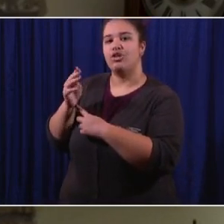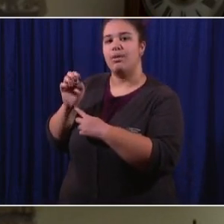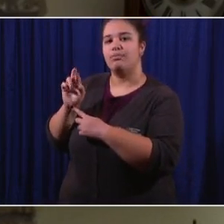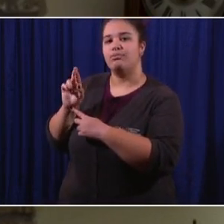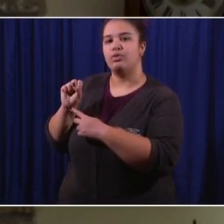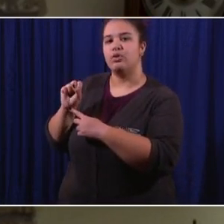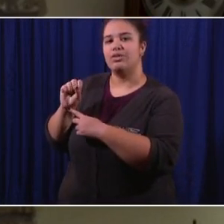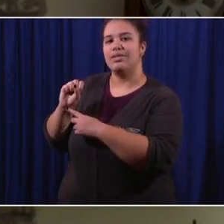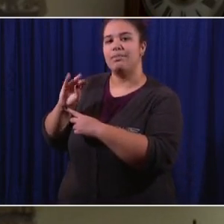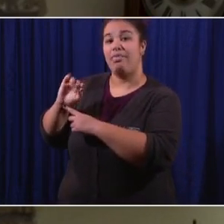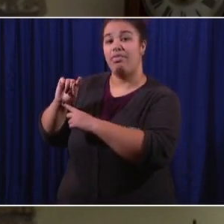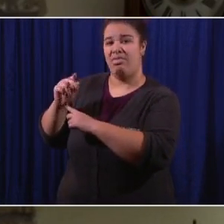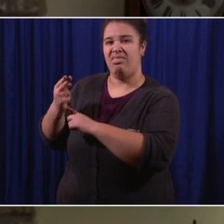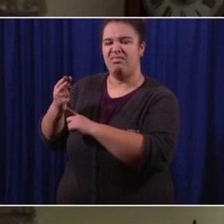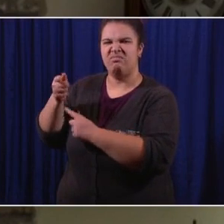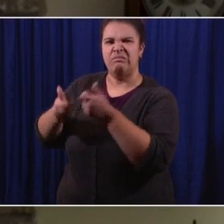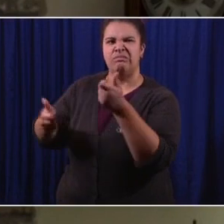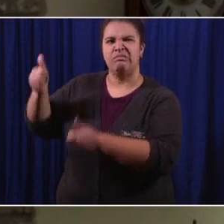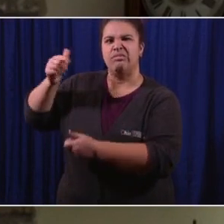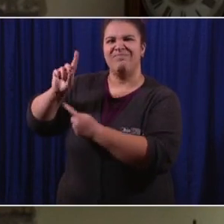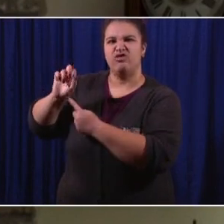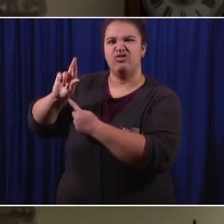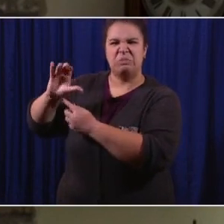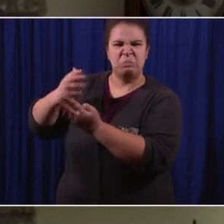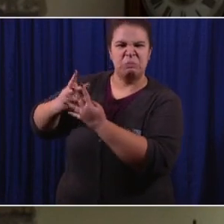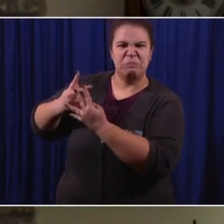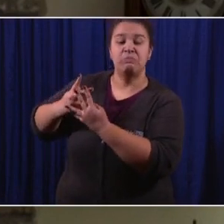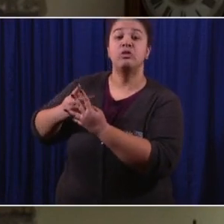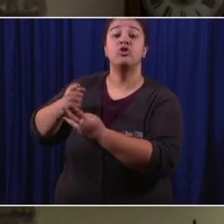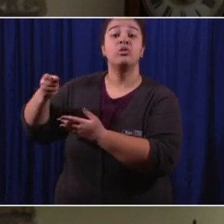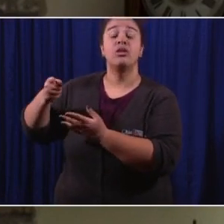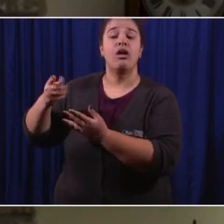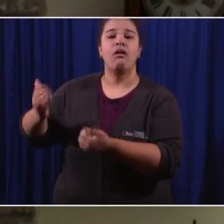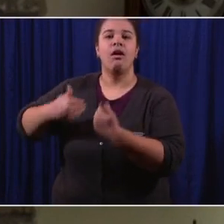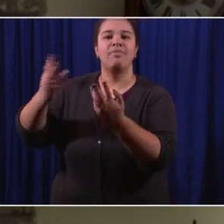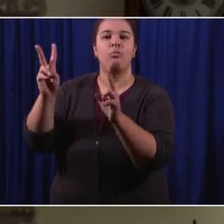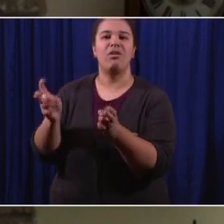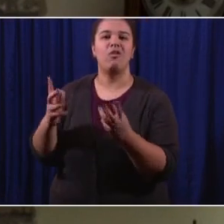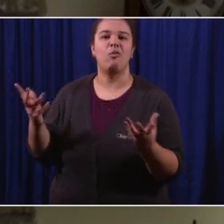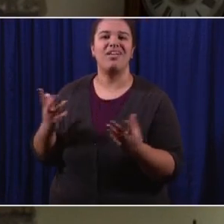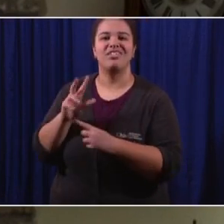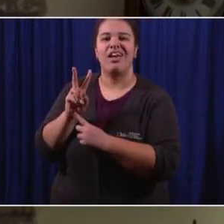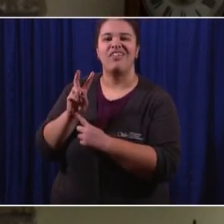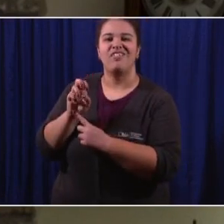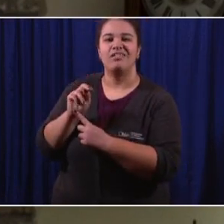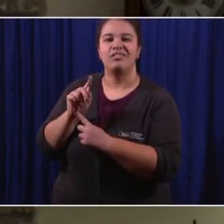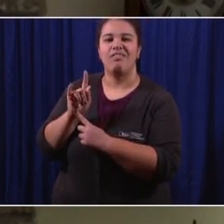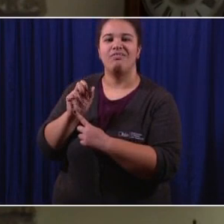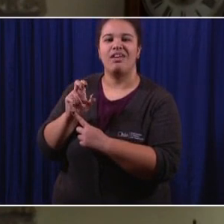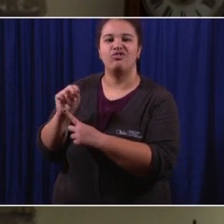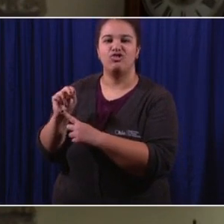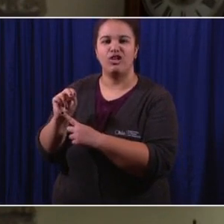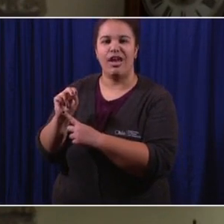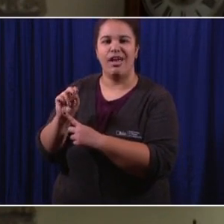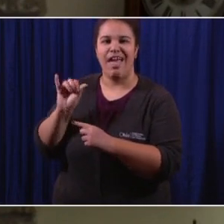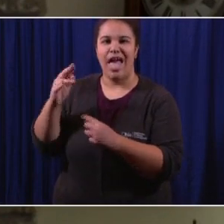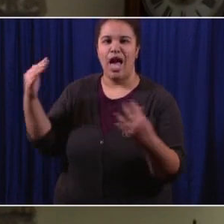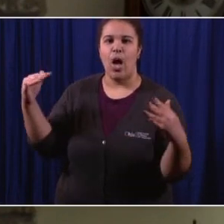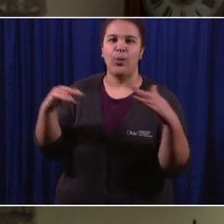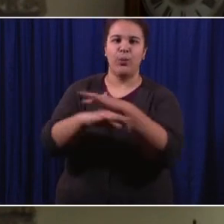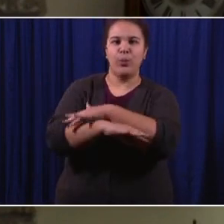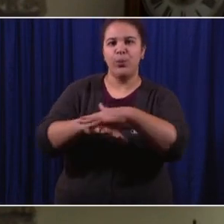ventilation and, what we do in our public buildings and what we can do as people move